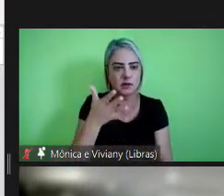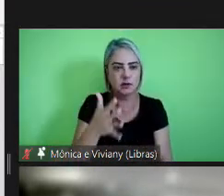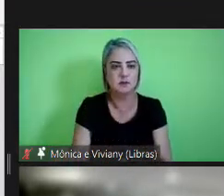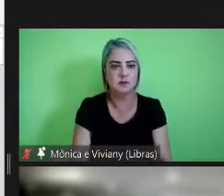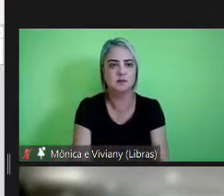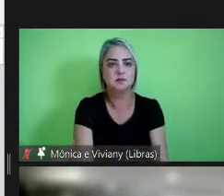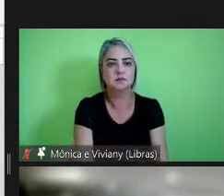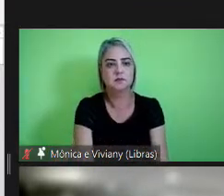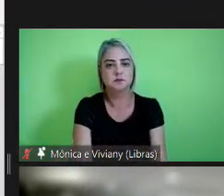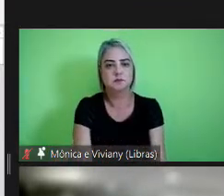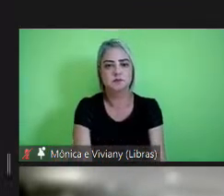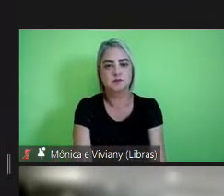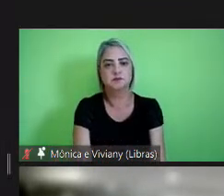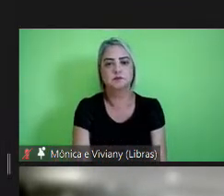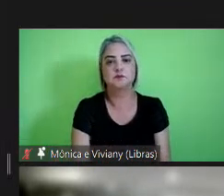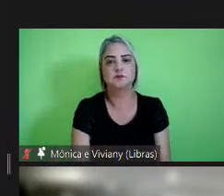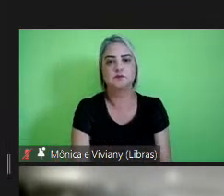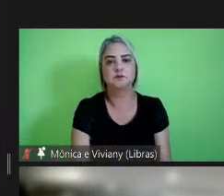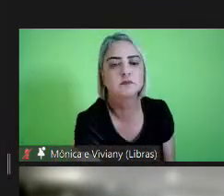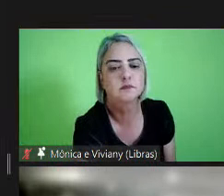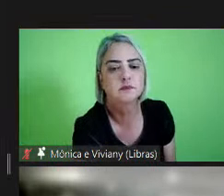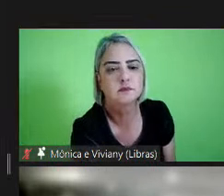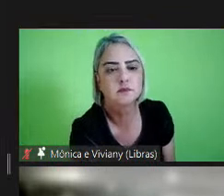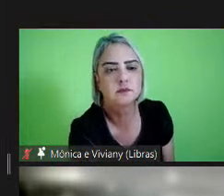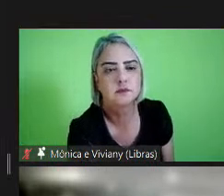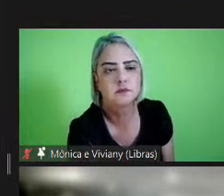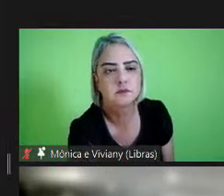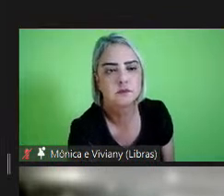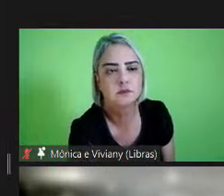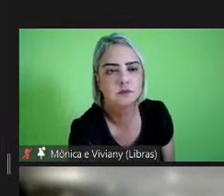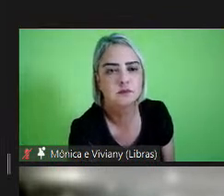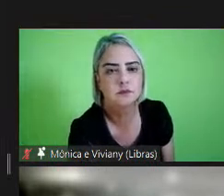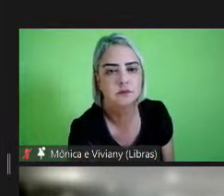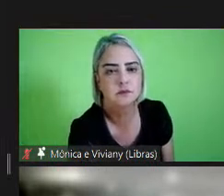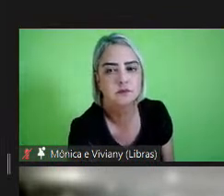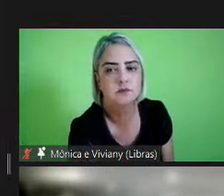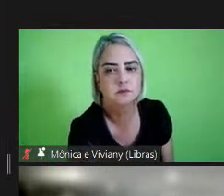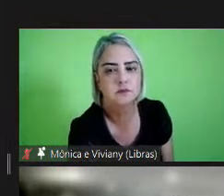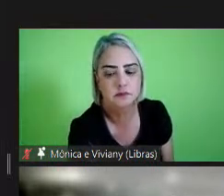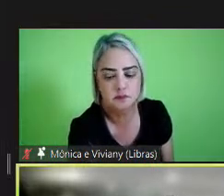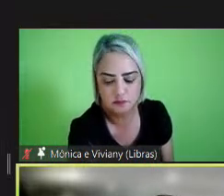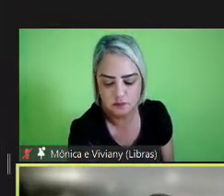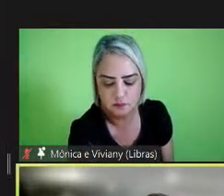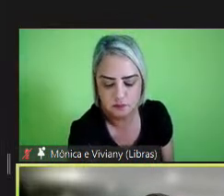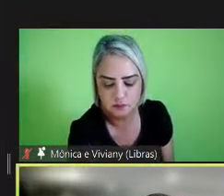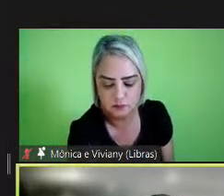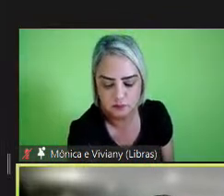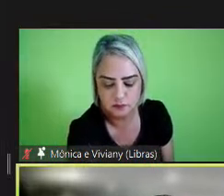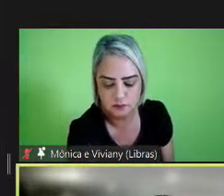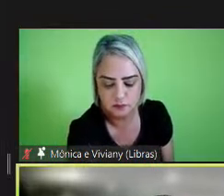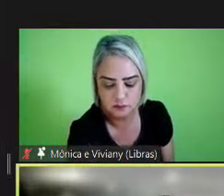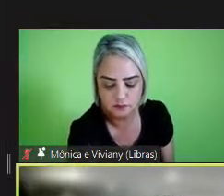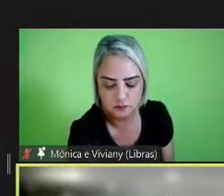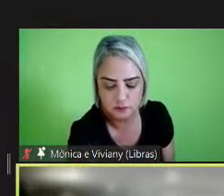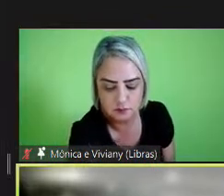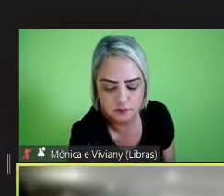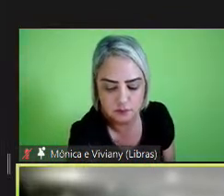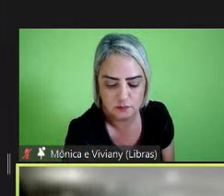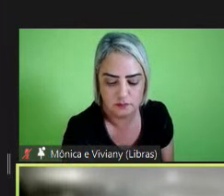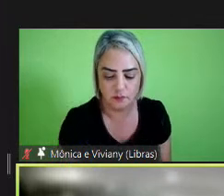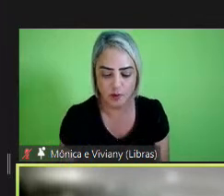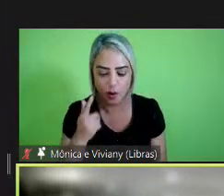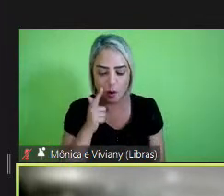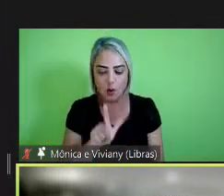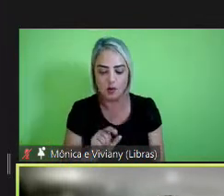Well, we can see the slide. Oh, there you go. There you go. Can you see that now? Okay. We can, and we can see your notes